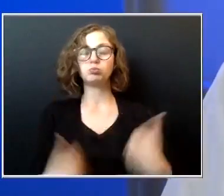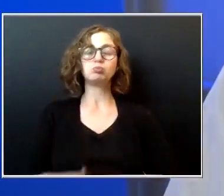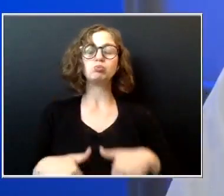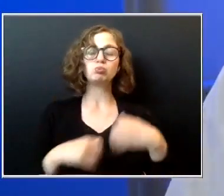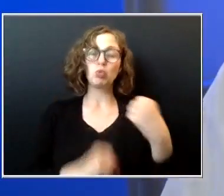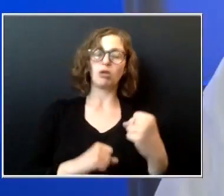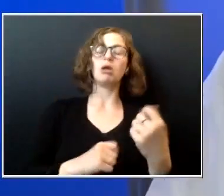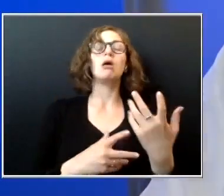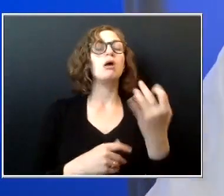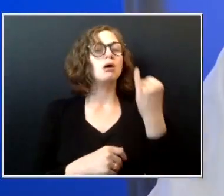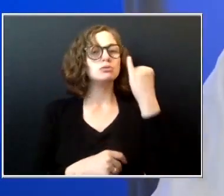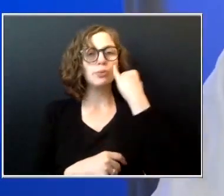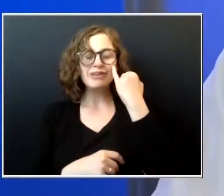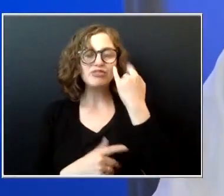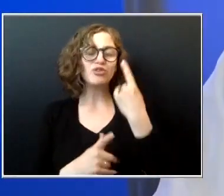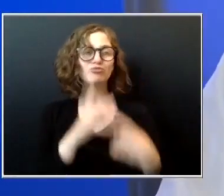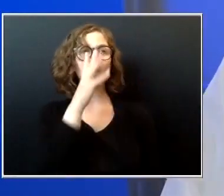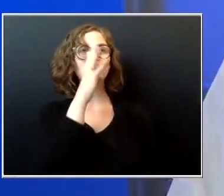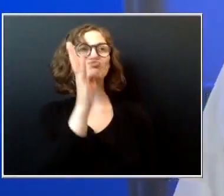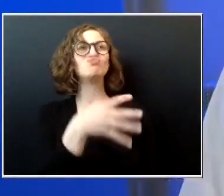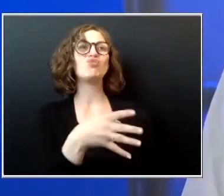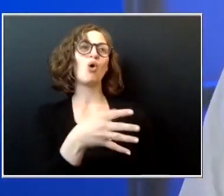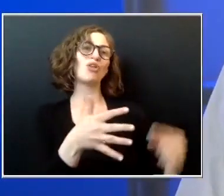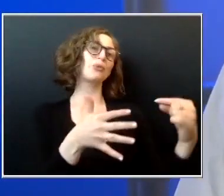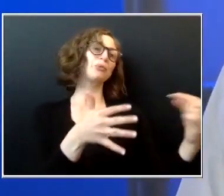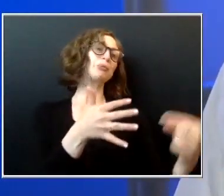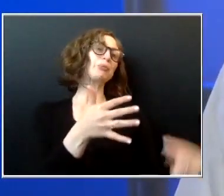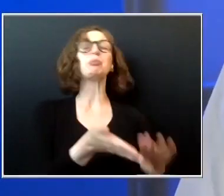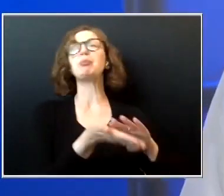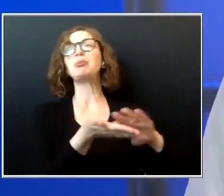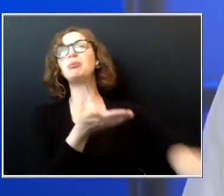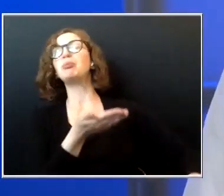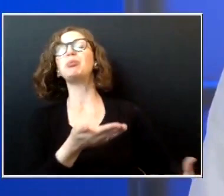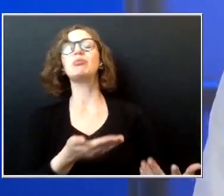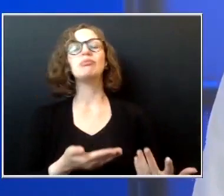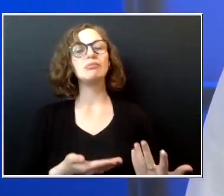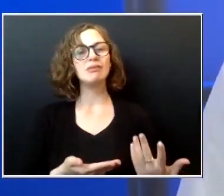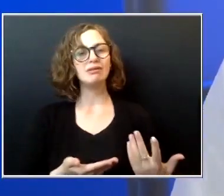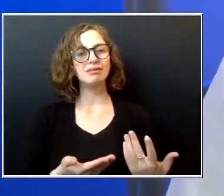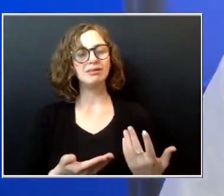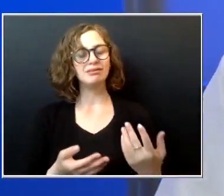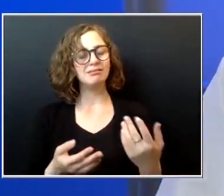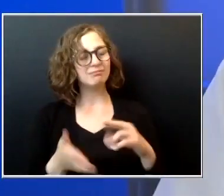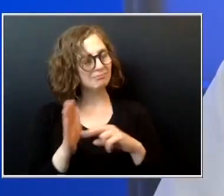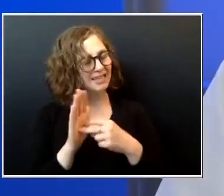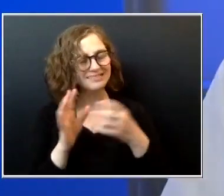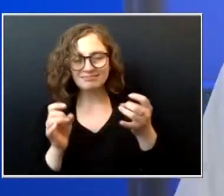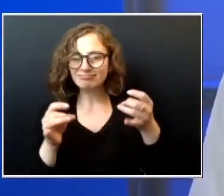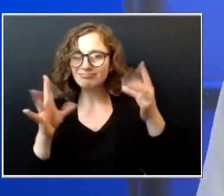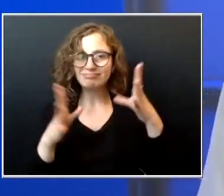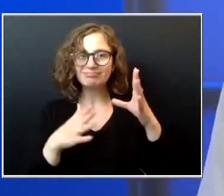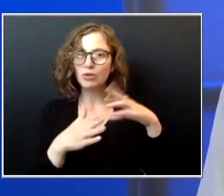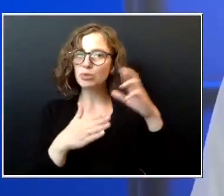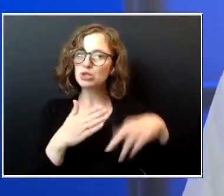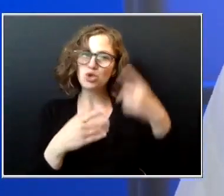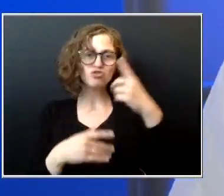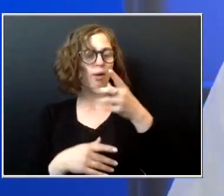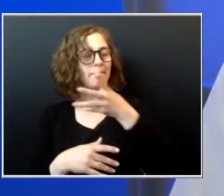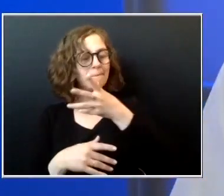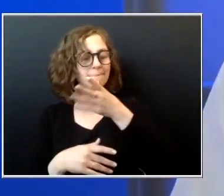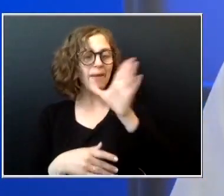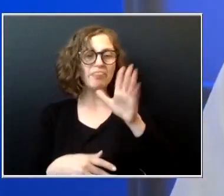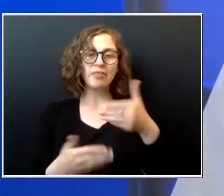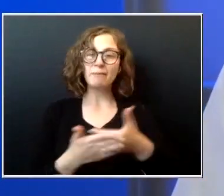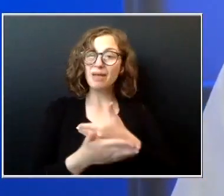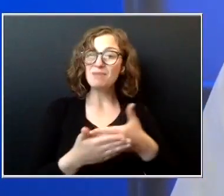things, again, having horrible outcomes for moms and their babies, either during pregnancy or I would say you see an even